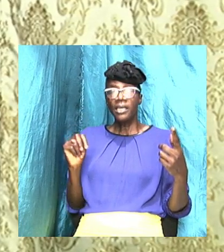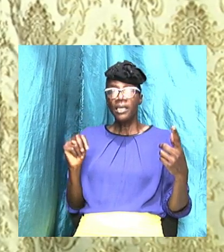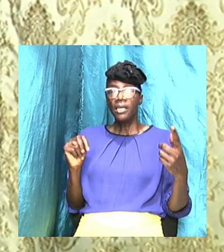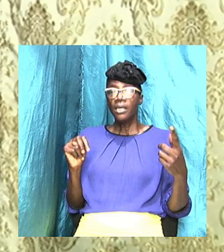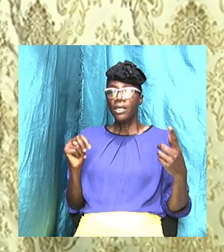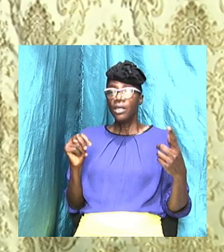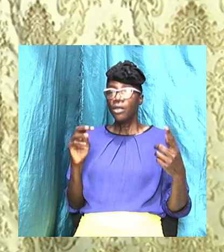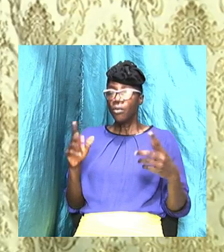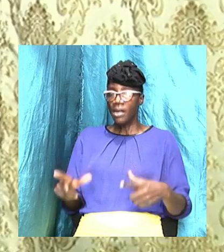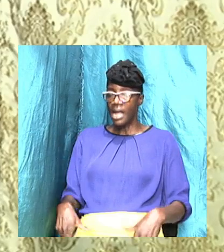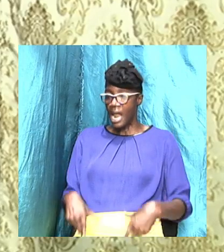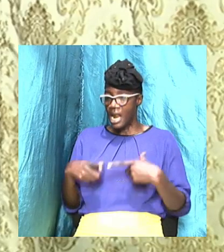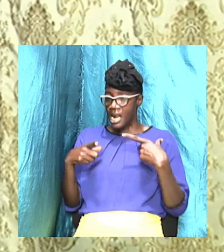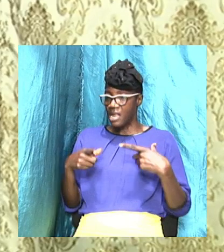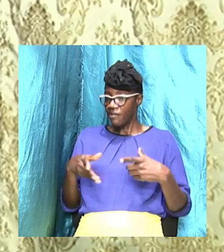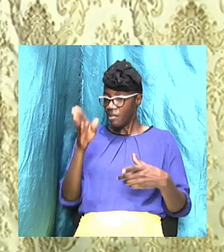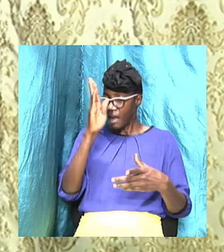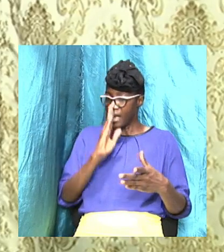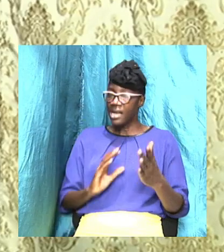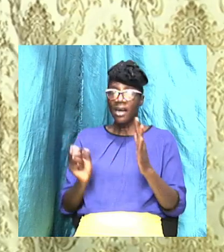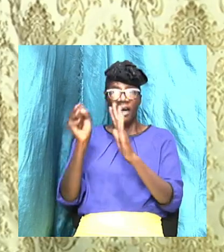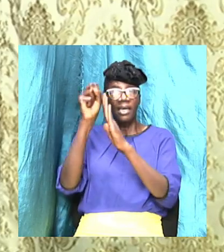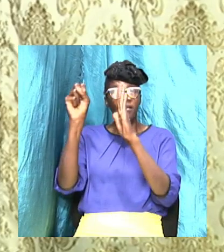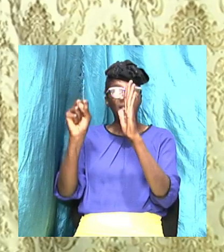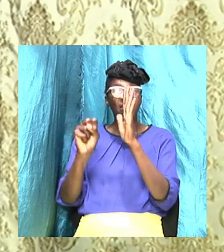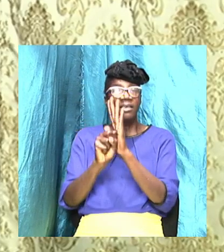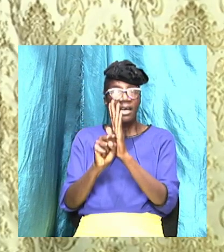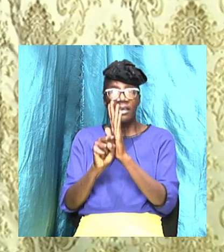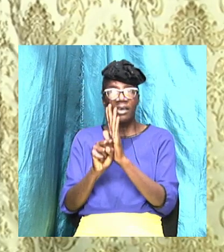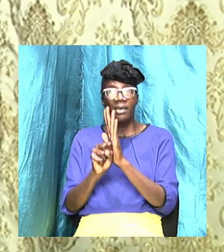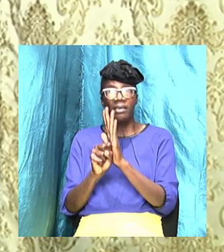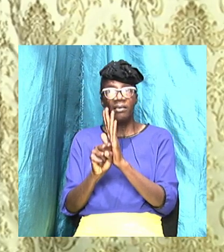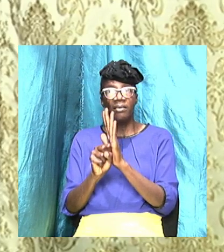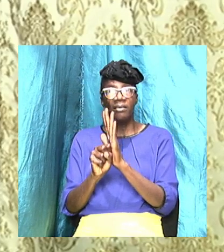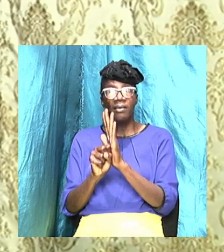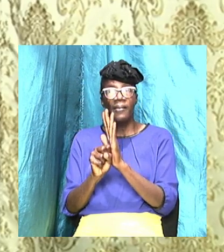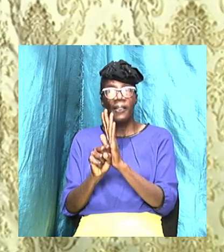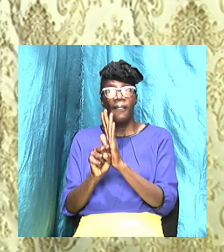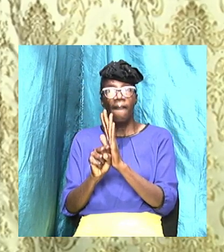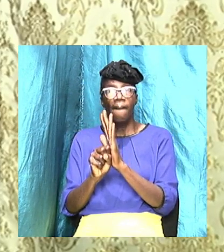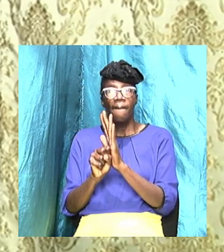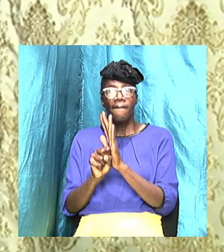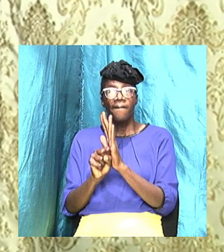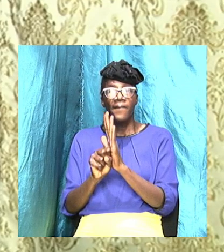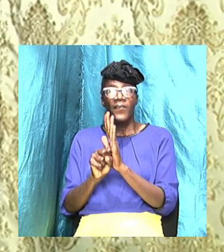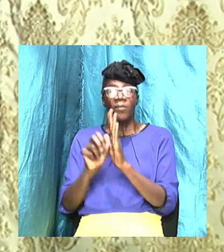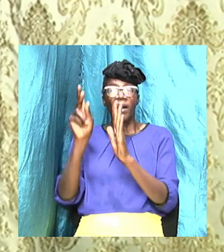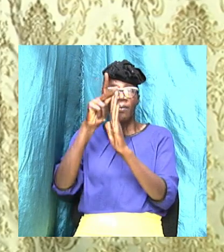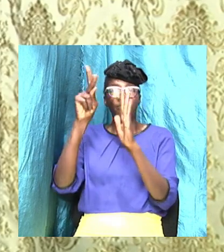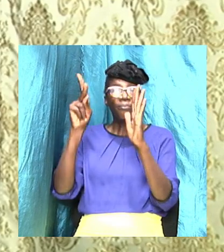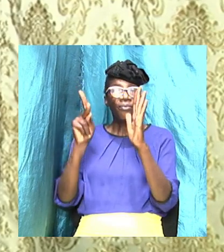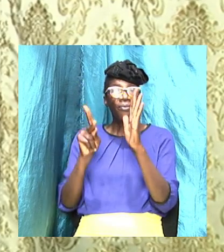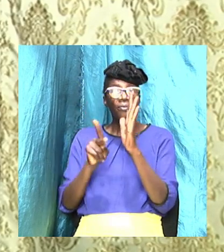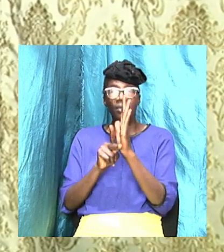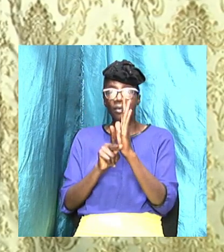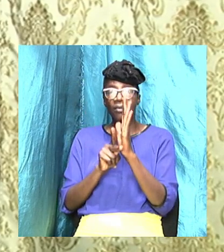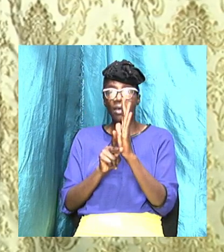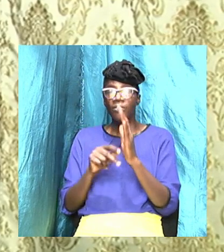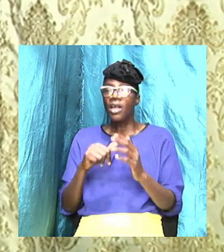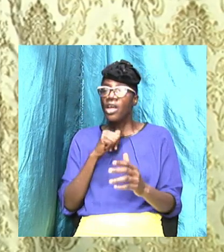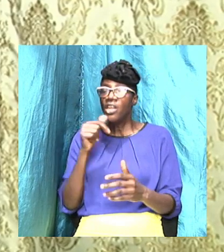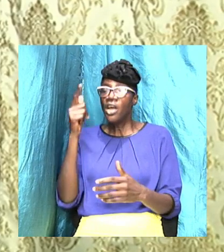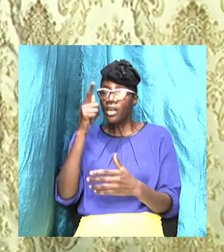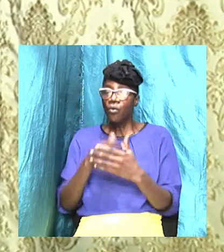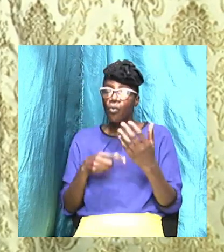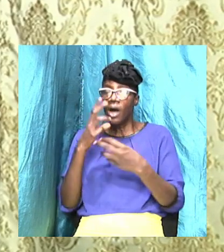be living by God's standards, by God's statutes, by God's precepts, and not what